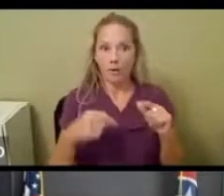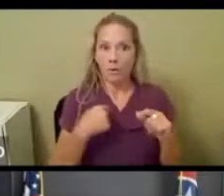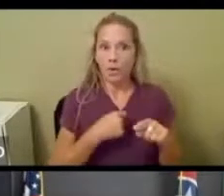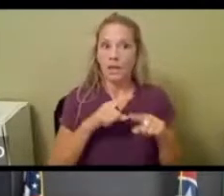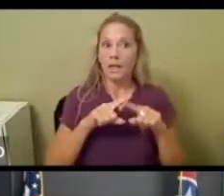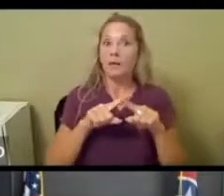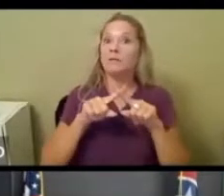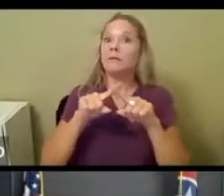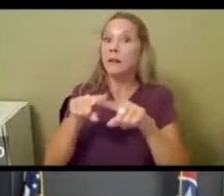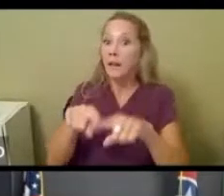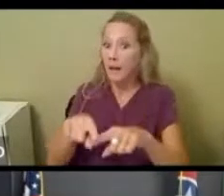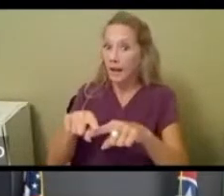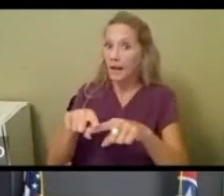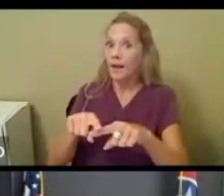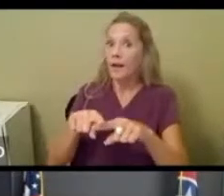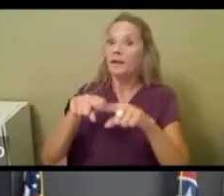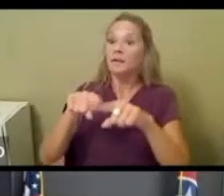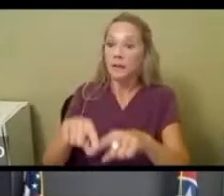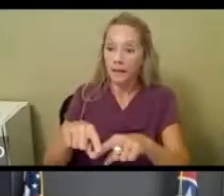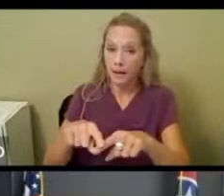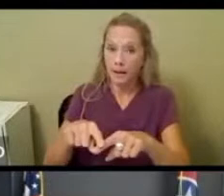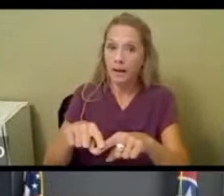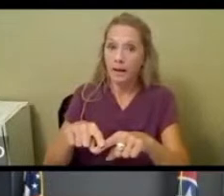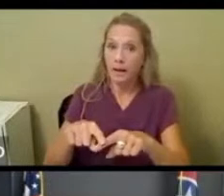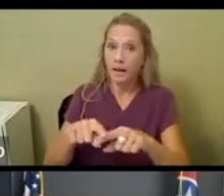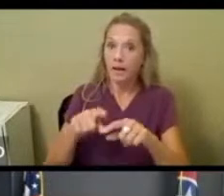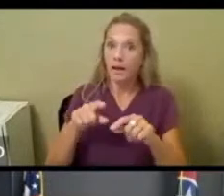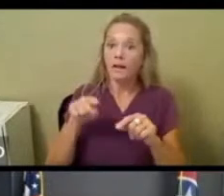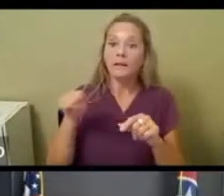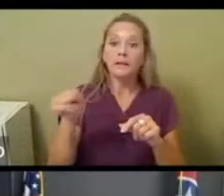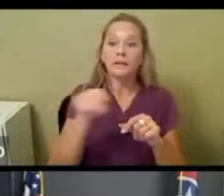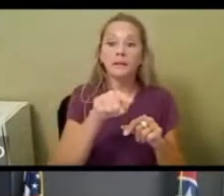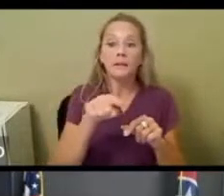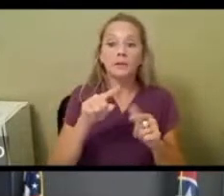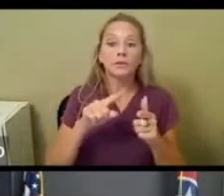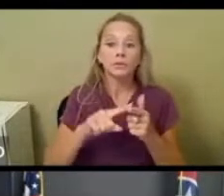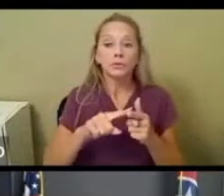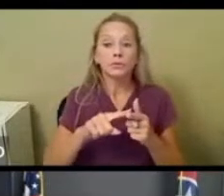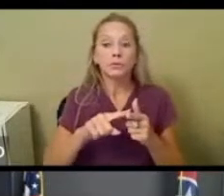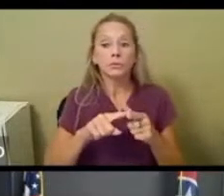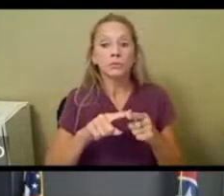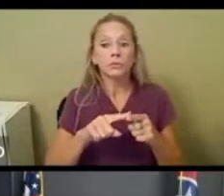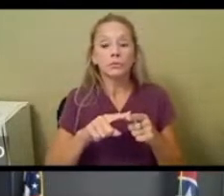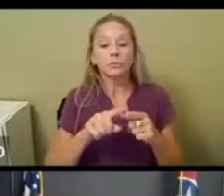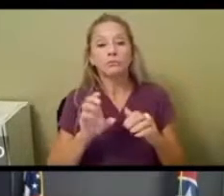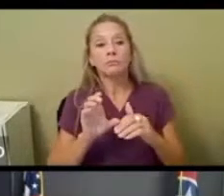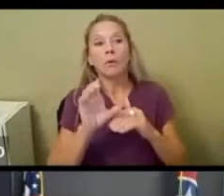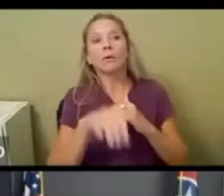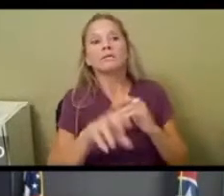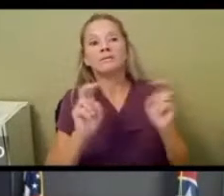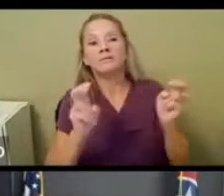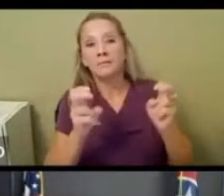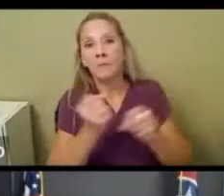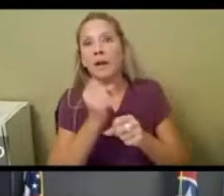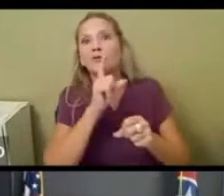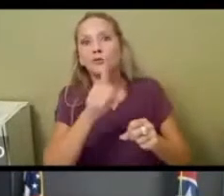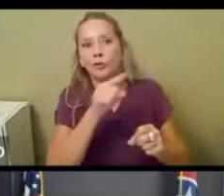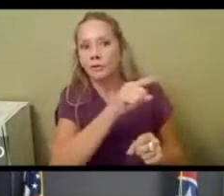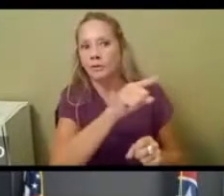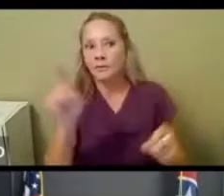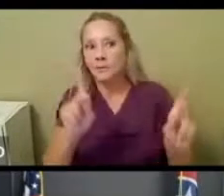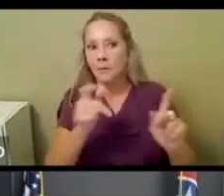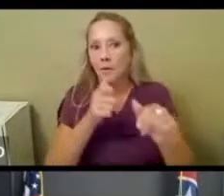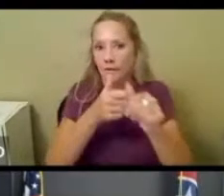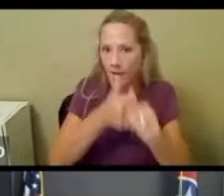on the regulations being enforced. Yeah, they're present, and what people choose to do or not do with